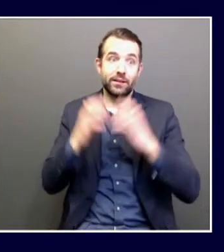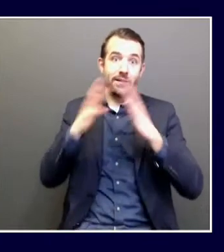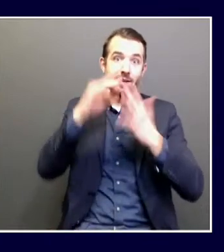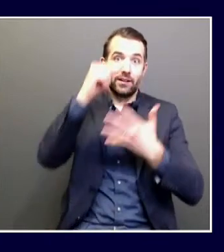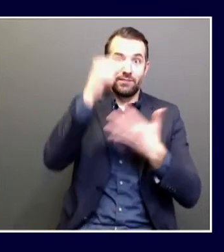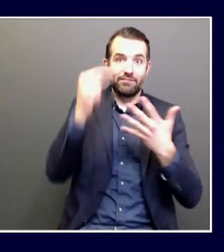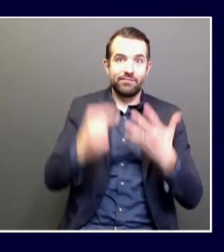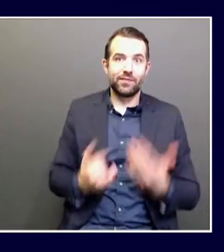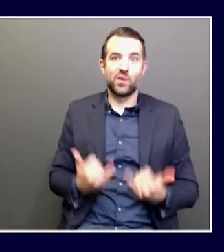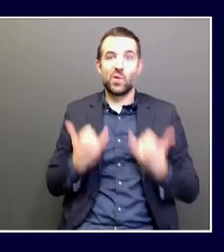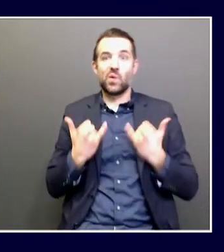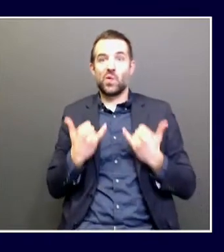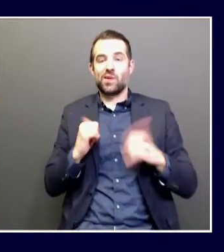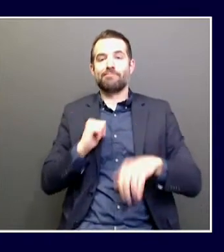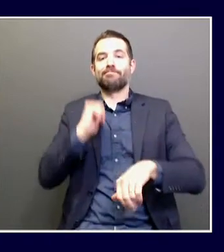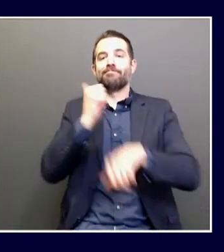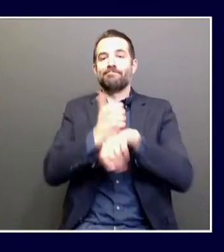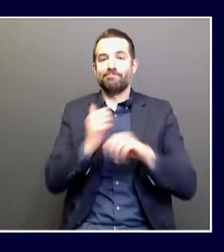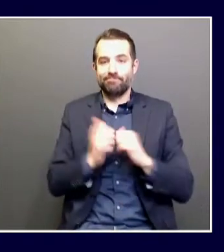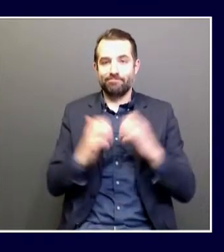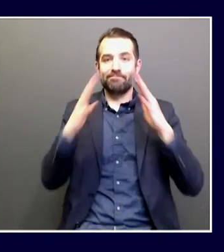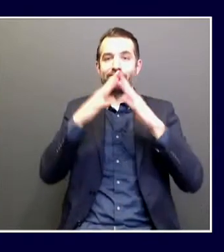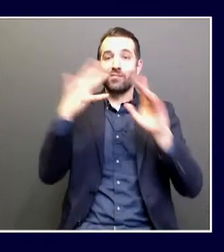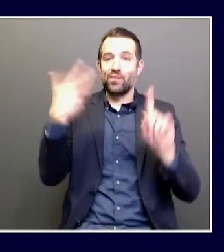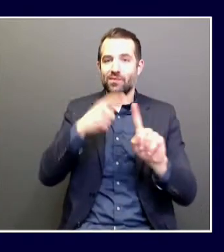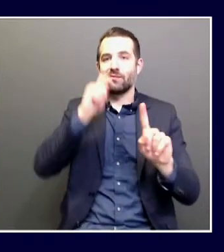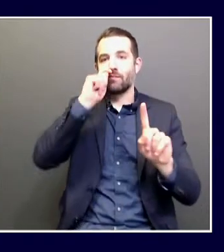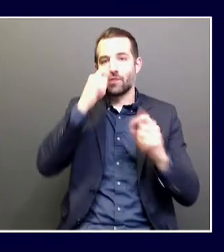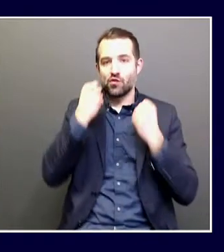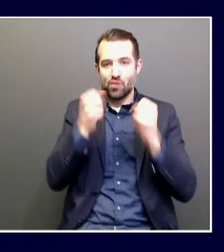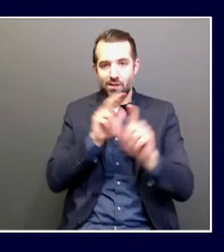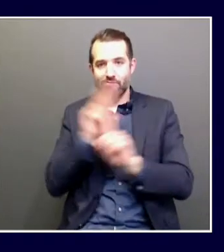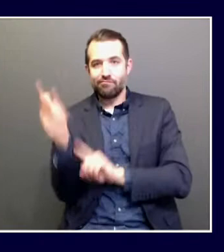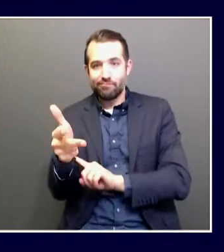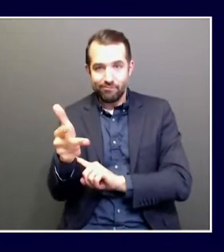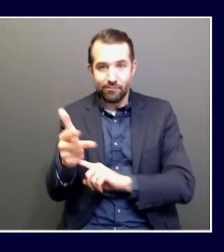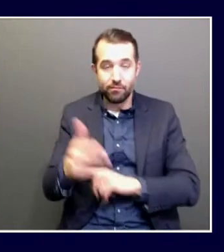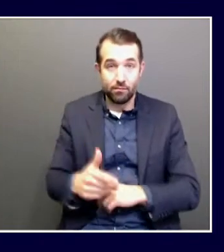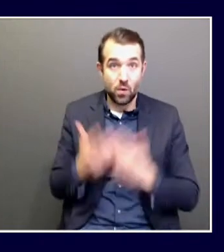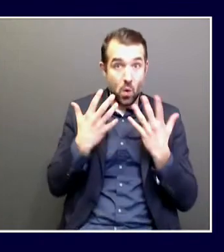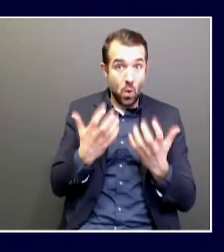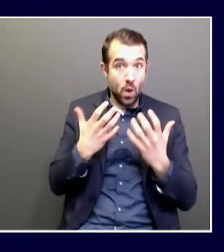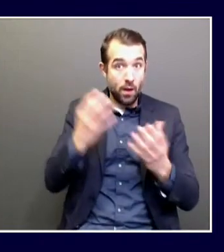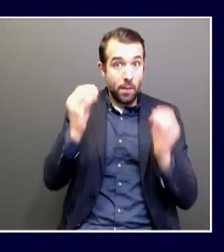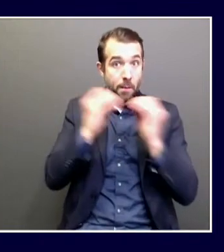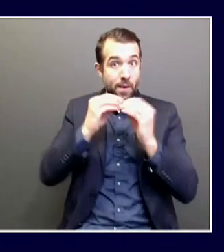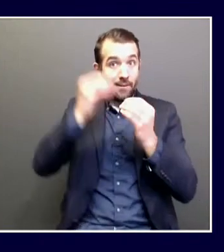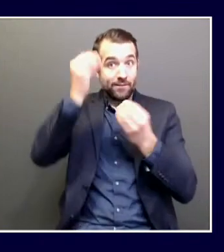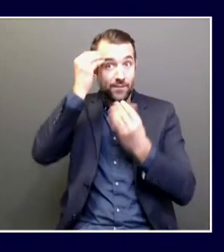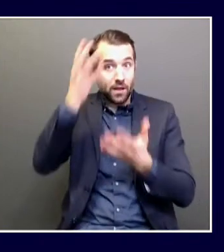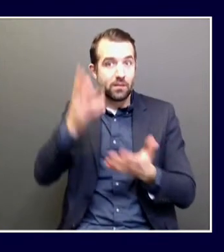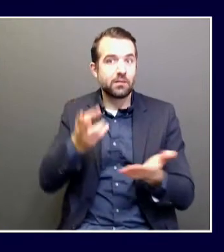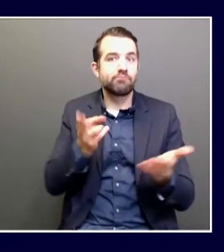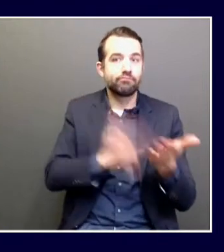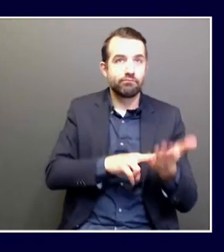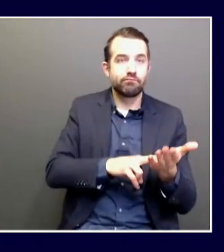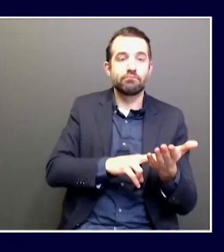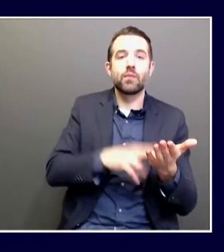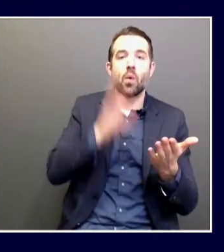information on how and where to sign up for a testing slot will be available soon on our